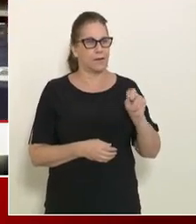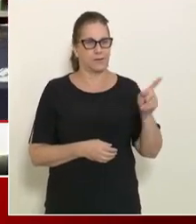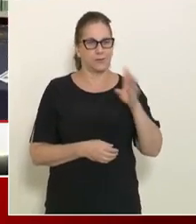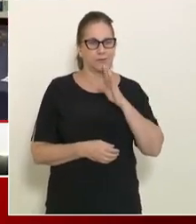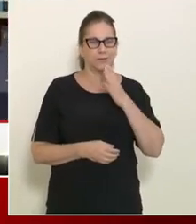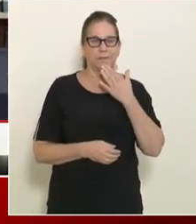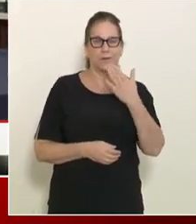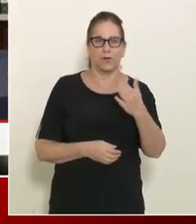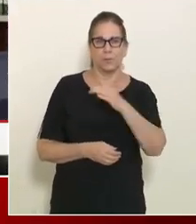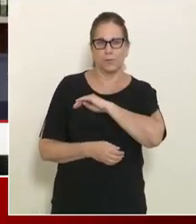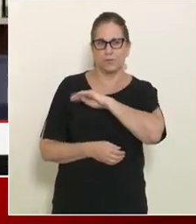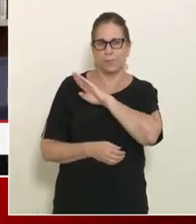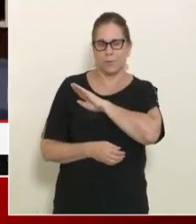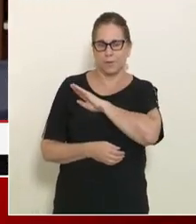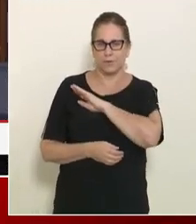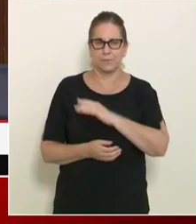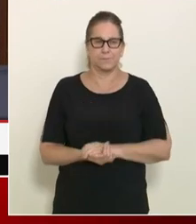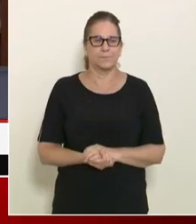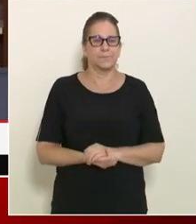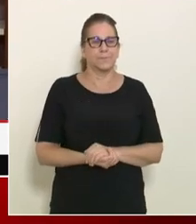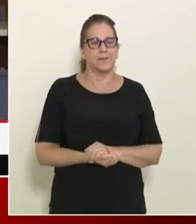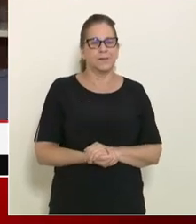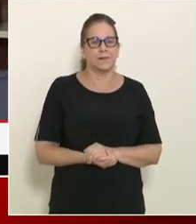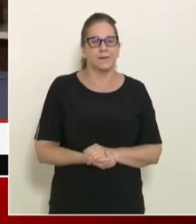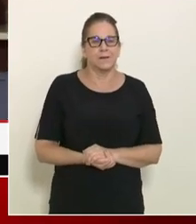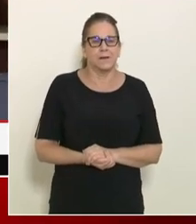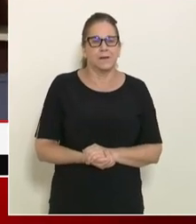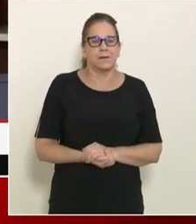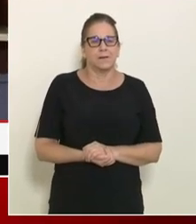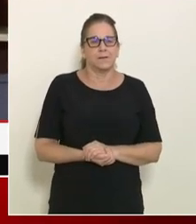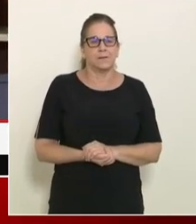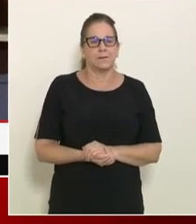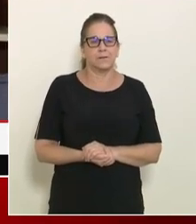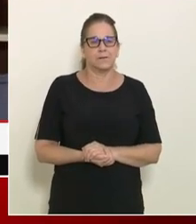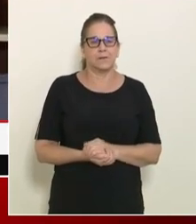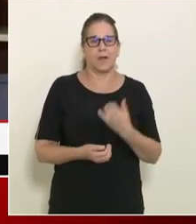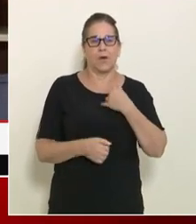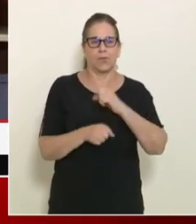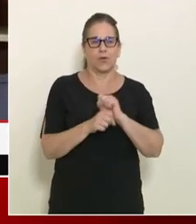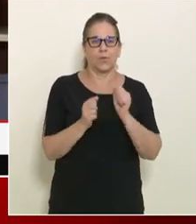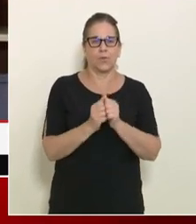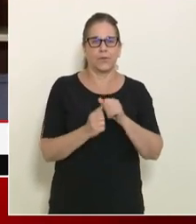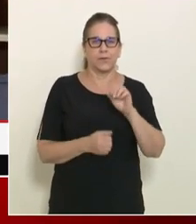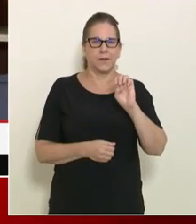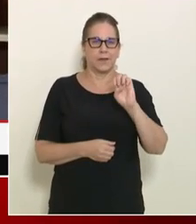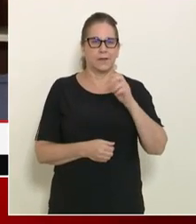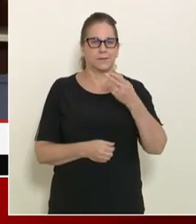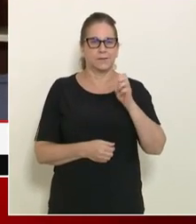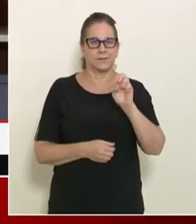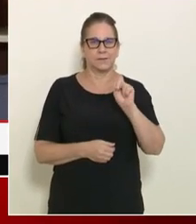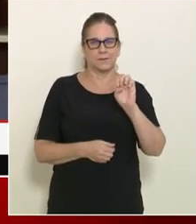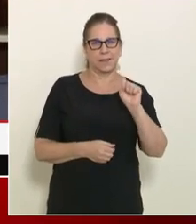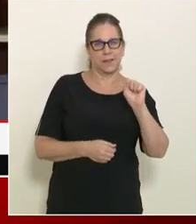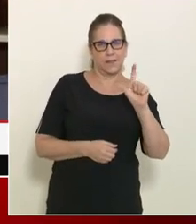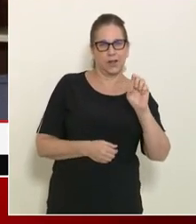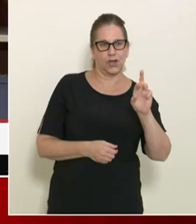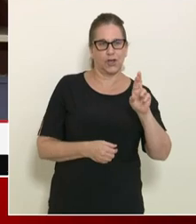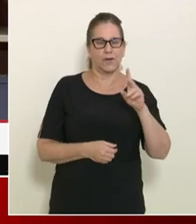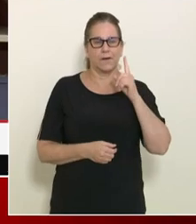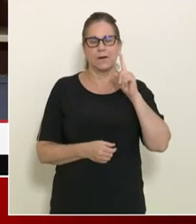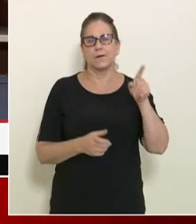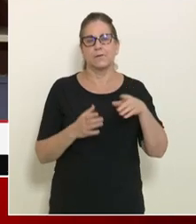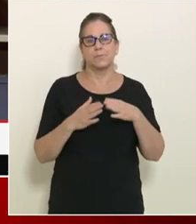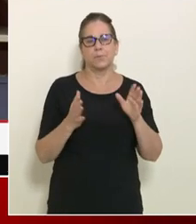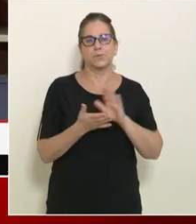with the Chancellor and the other education partners within the district to launch the school-based parental support